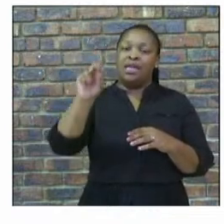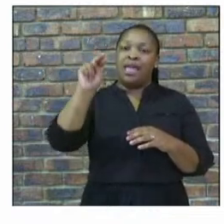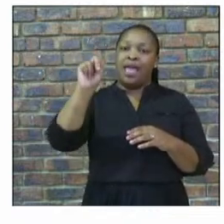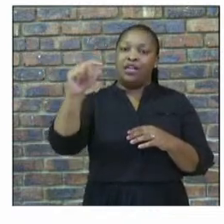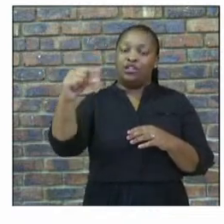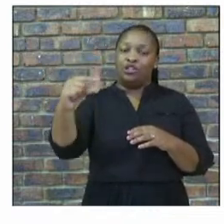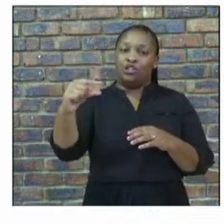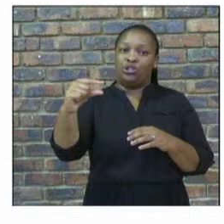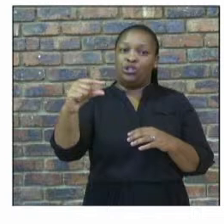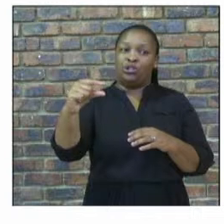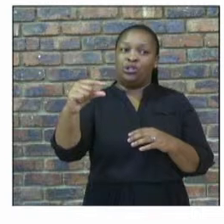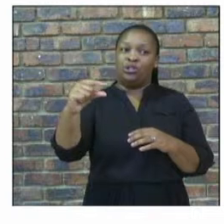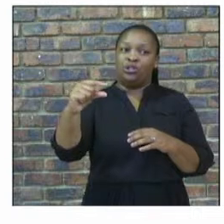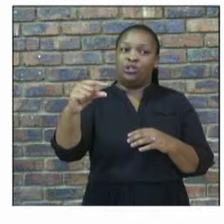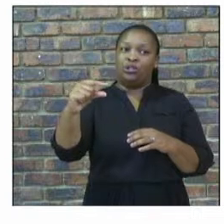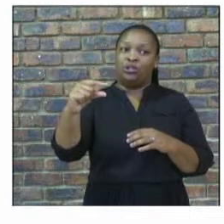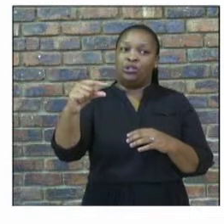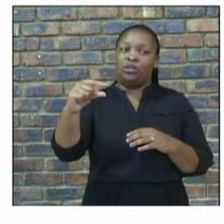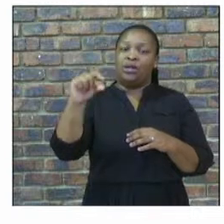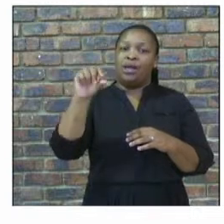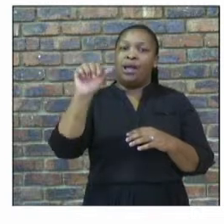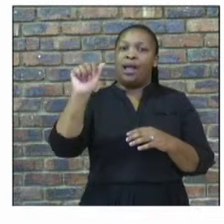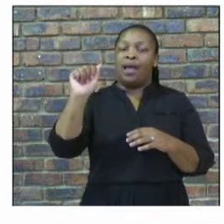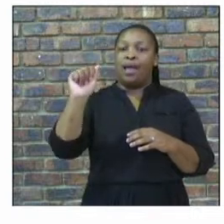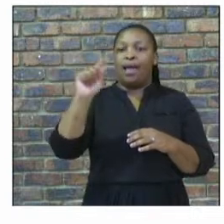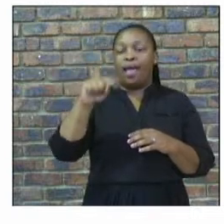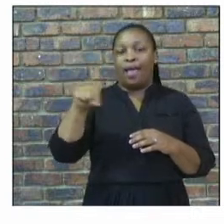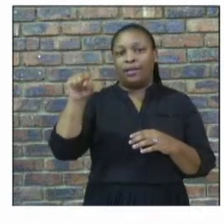MONAHENG at